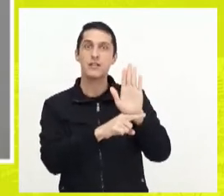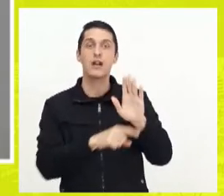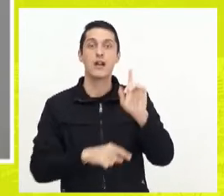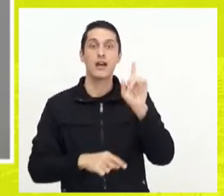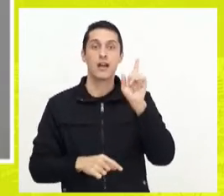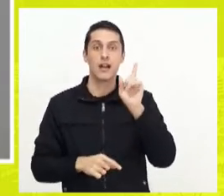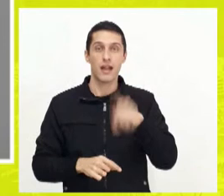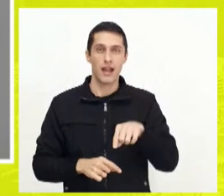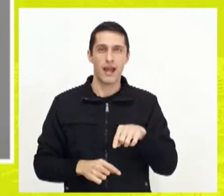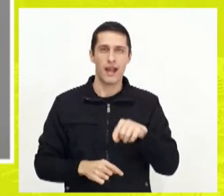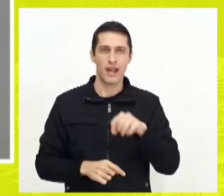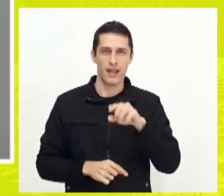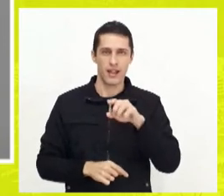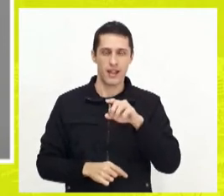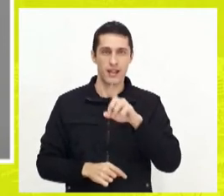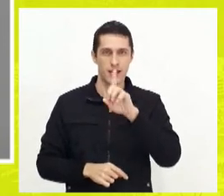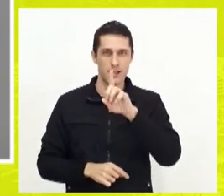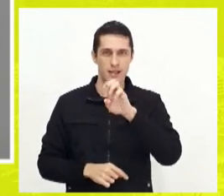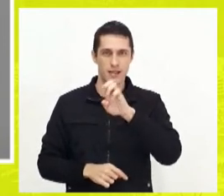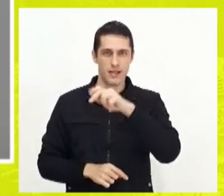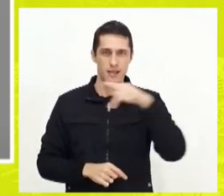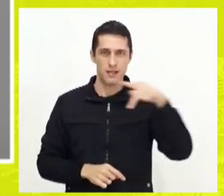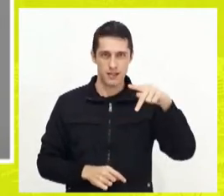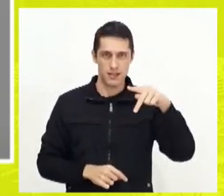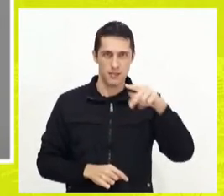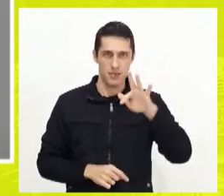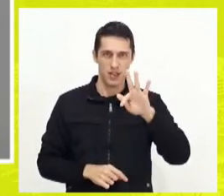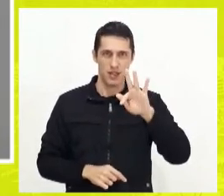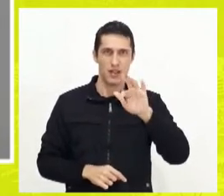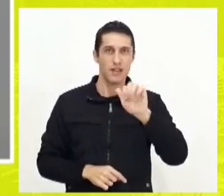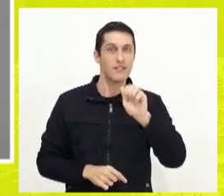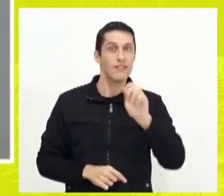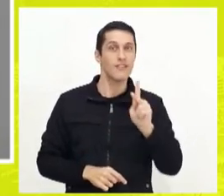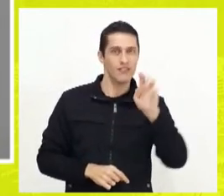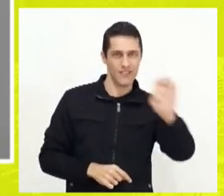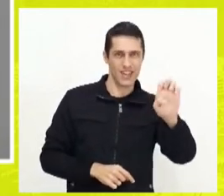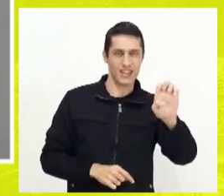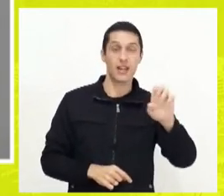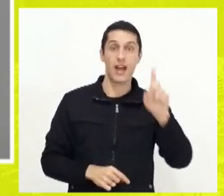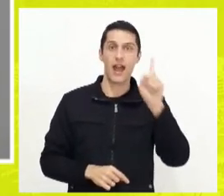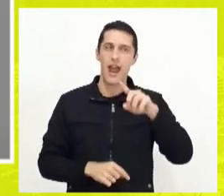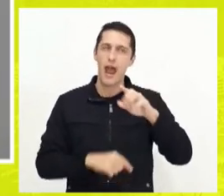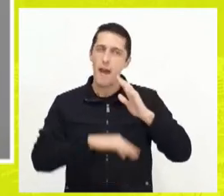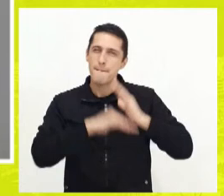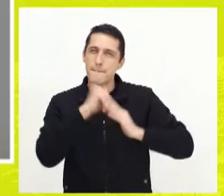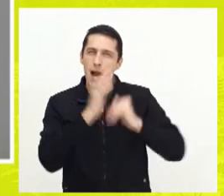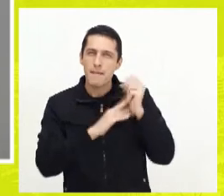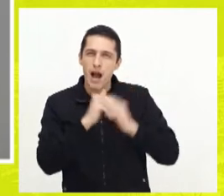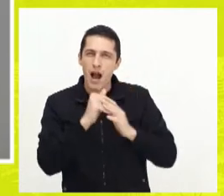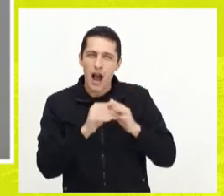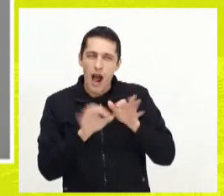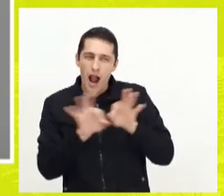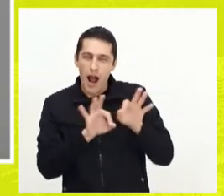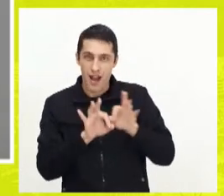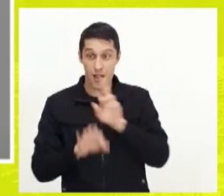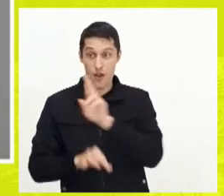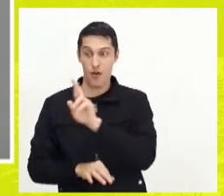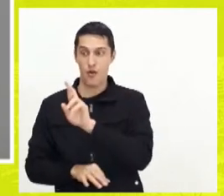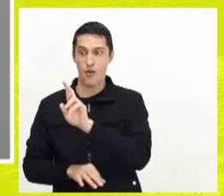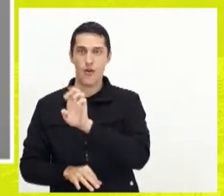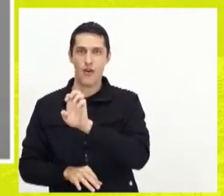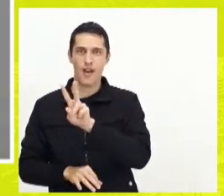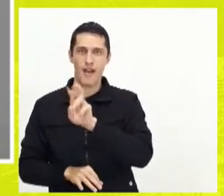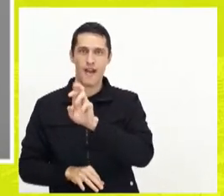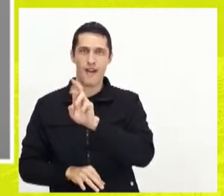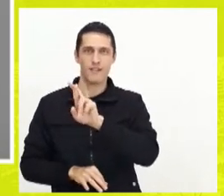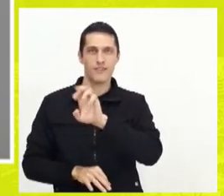clearly is a deep fake is manipulated put together made by heberson in which you